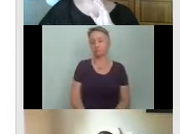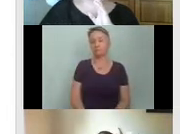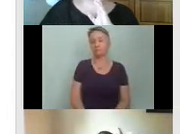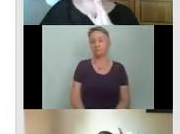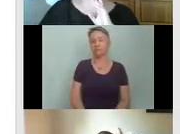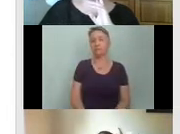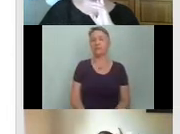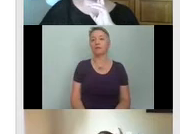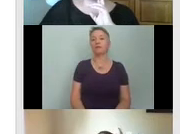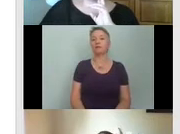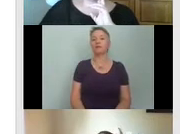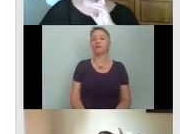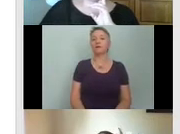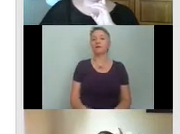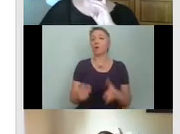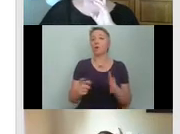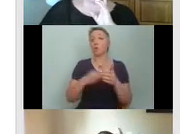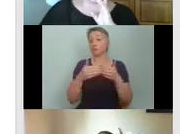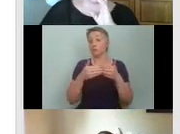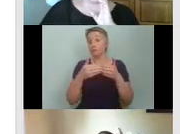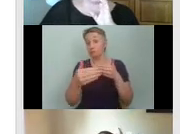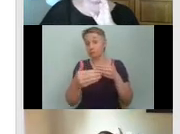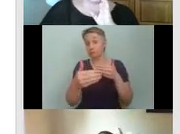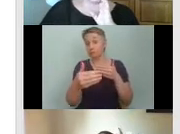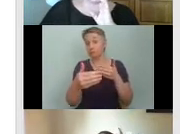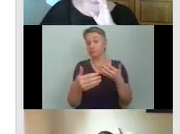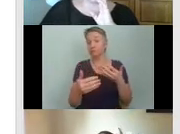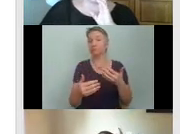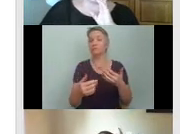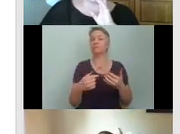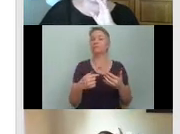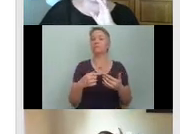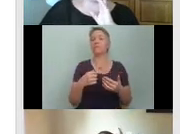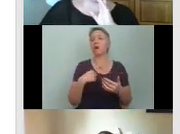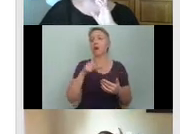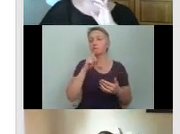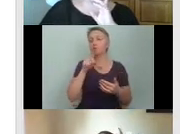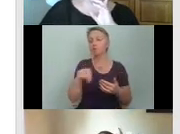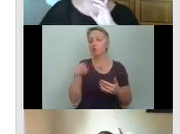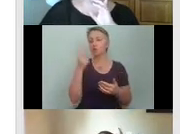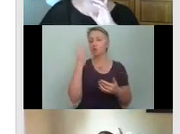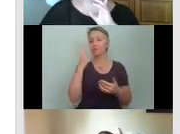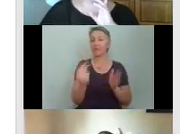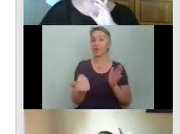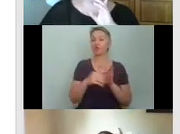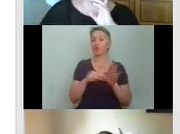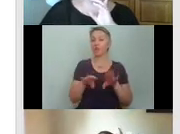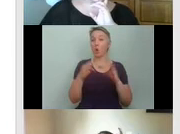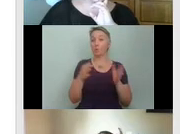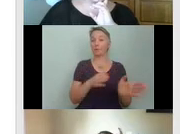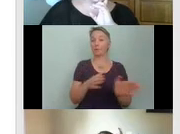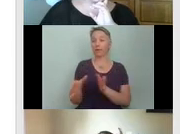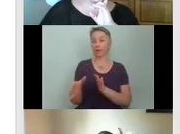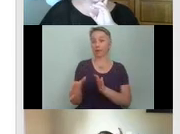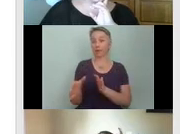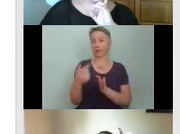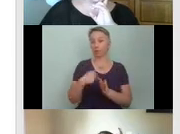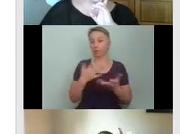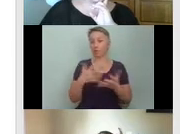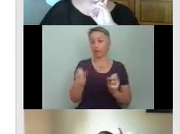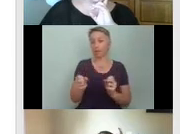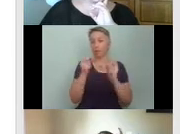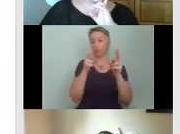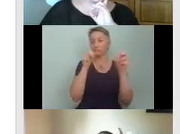Looking forward, I'm sure a lot of you have seen the reopening plans that we have posted.